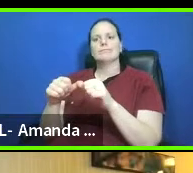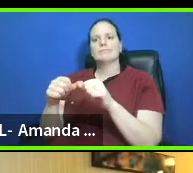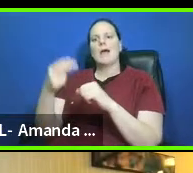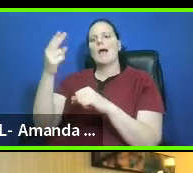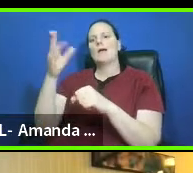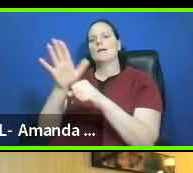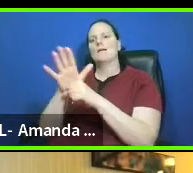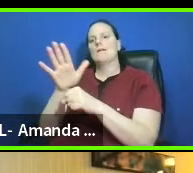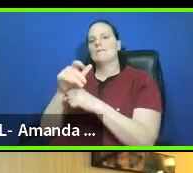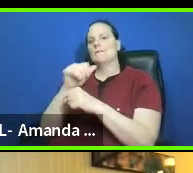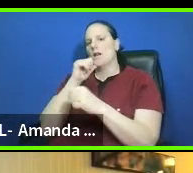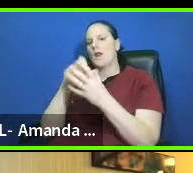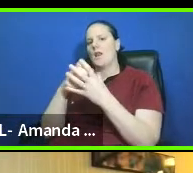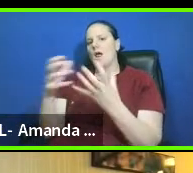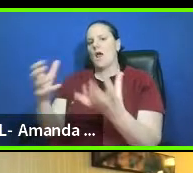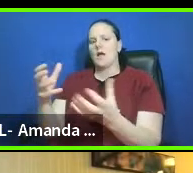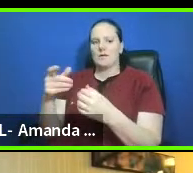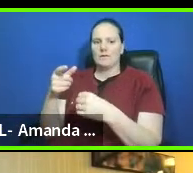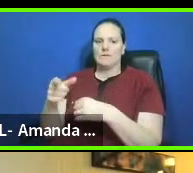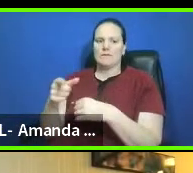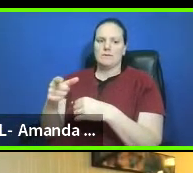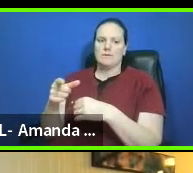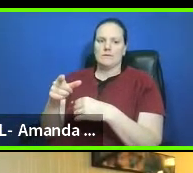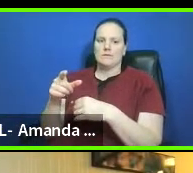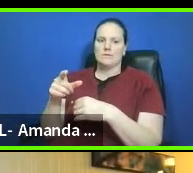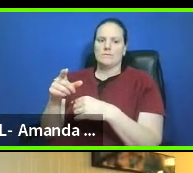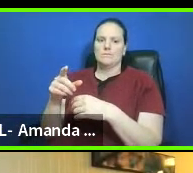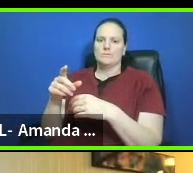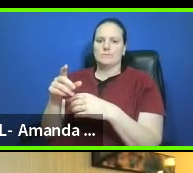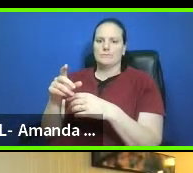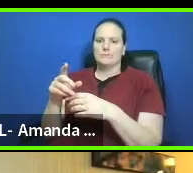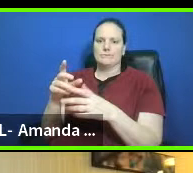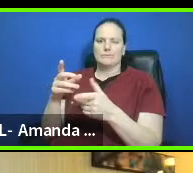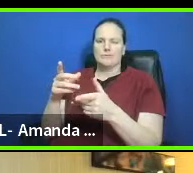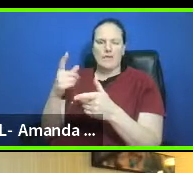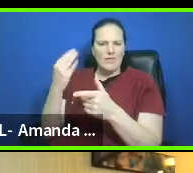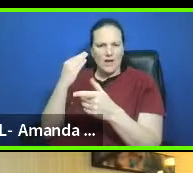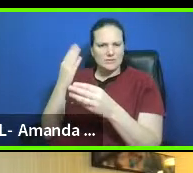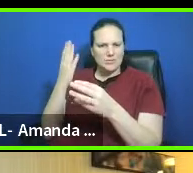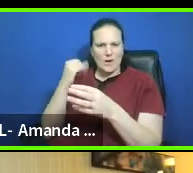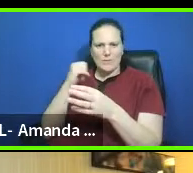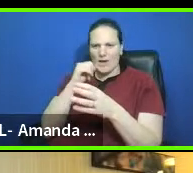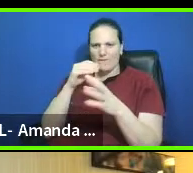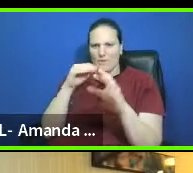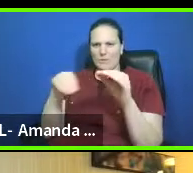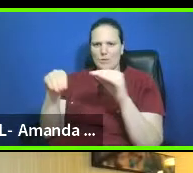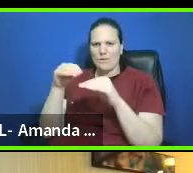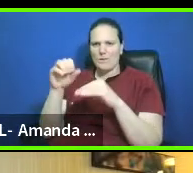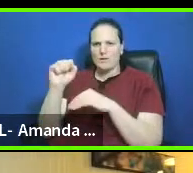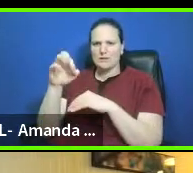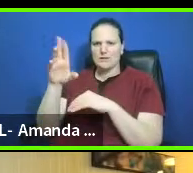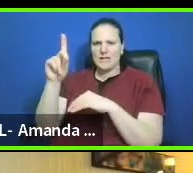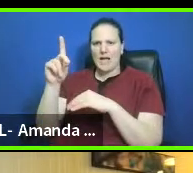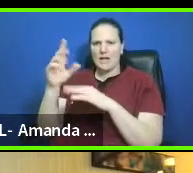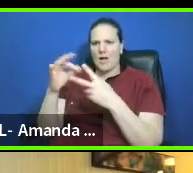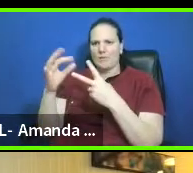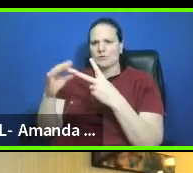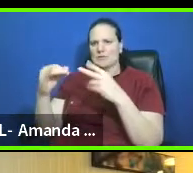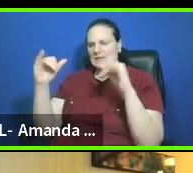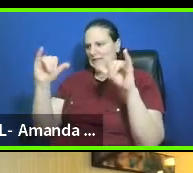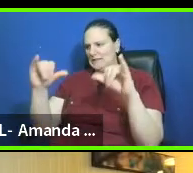don't have a lot of bridge lifts. There's been some thoughts about why we just don't have that movable span option at the same level exists as